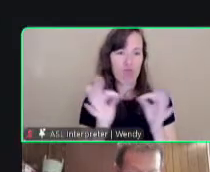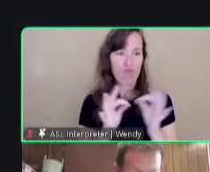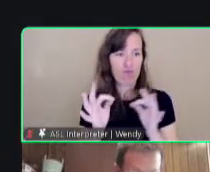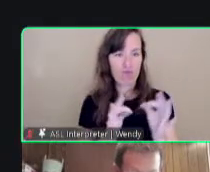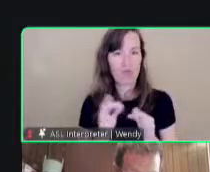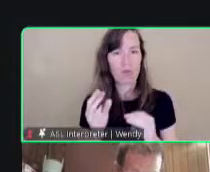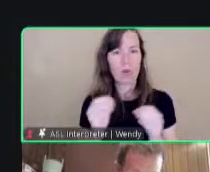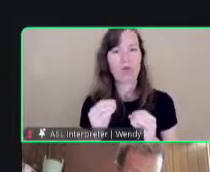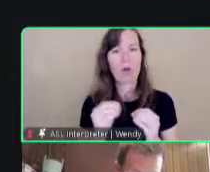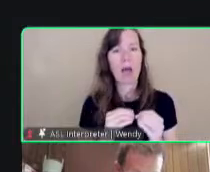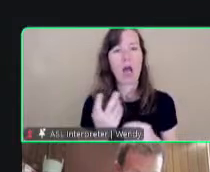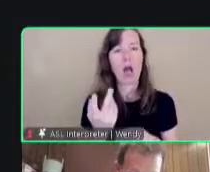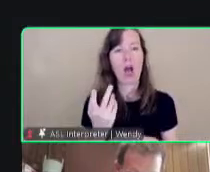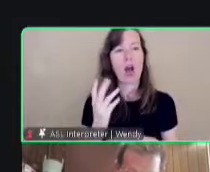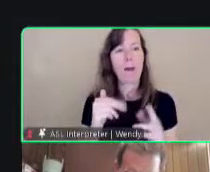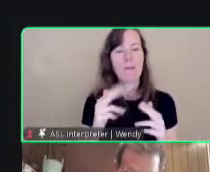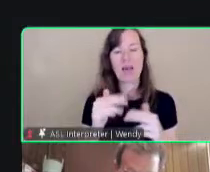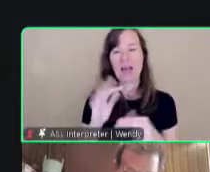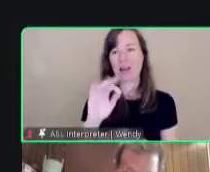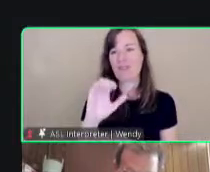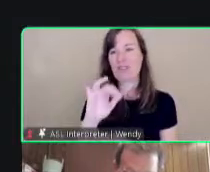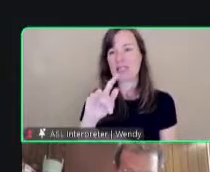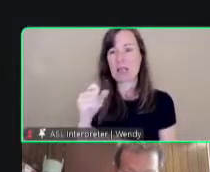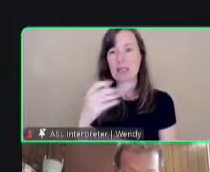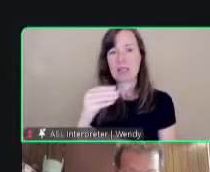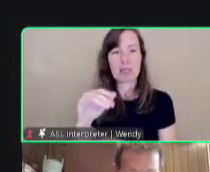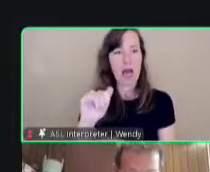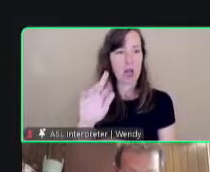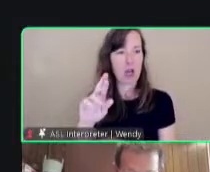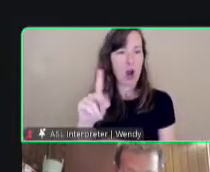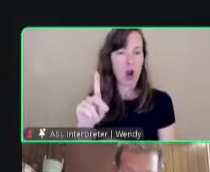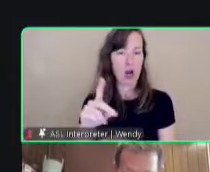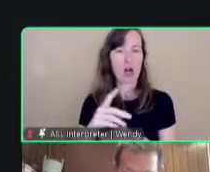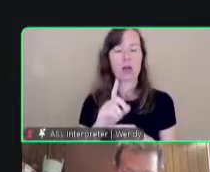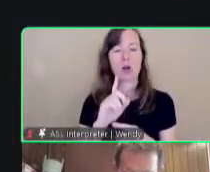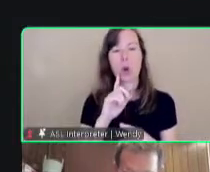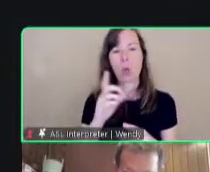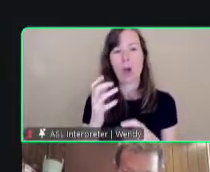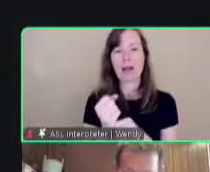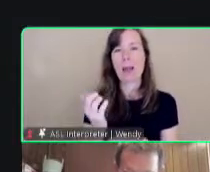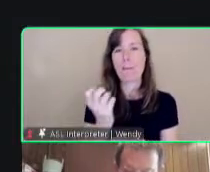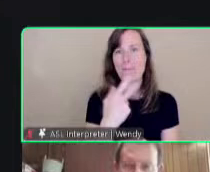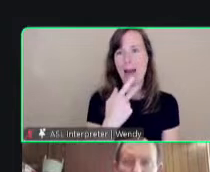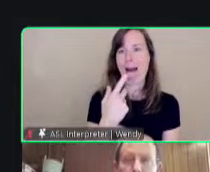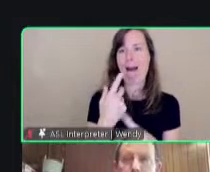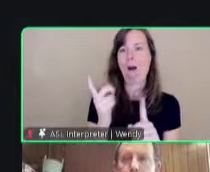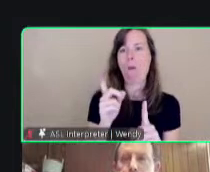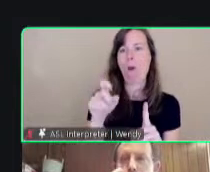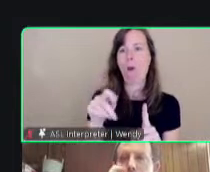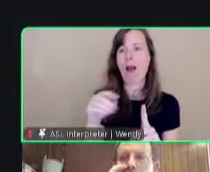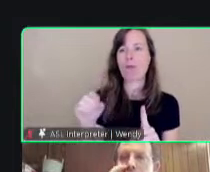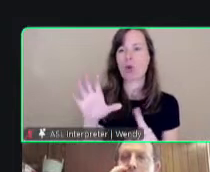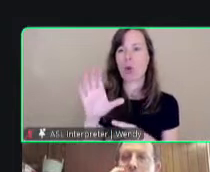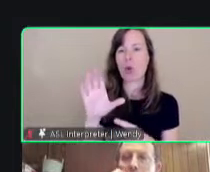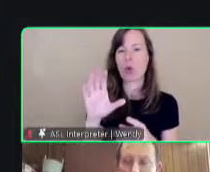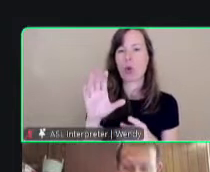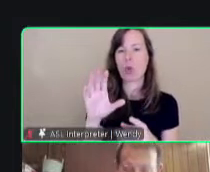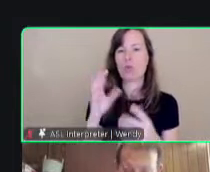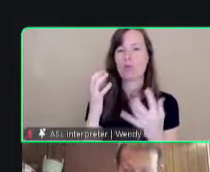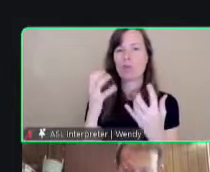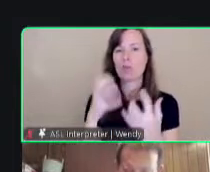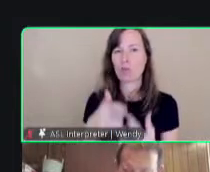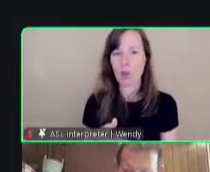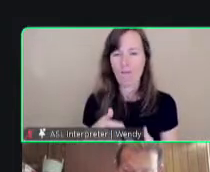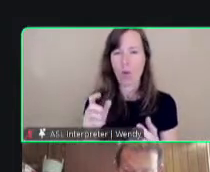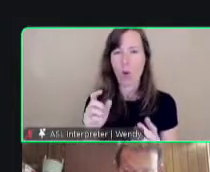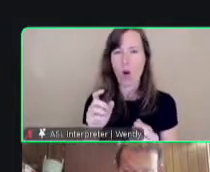building facilities and yards, we're going to be getting back to where we have to conform with our SWIP program, which is the